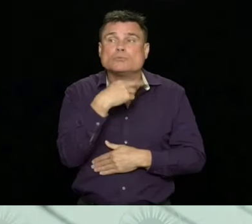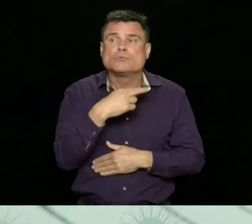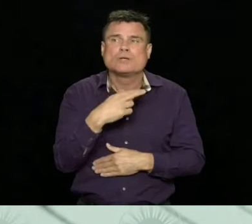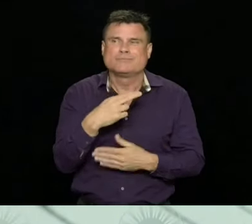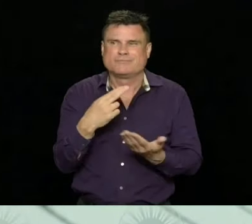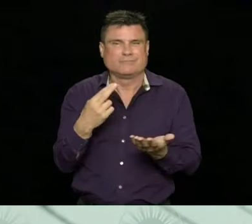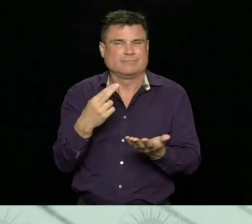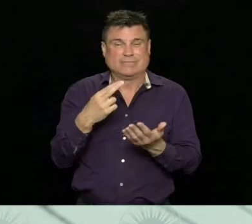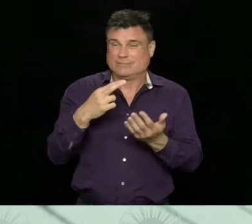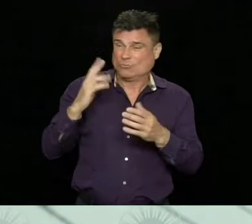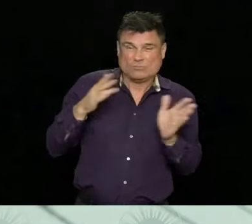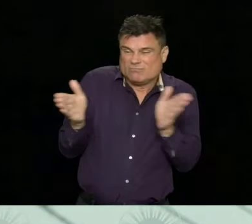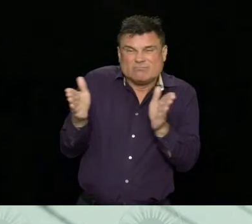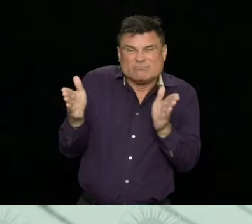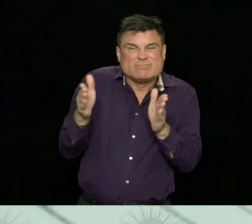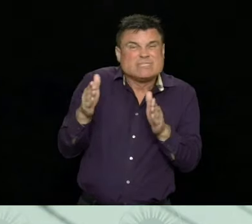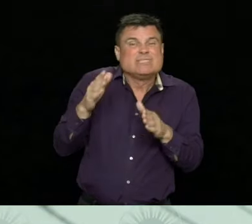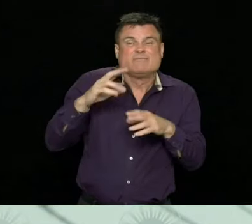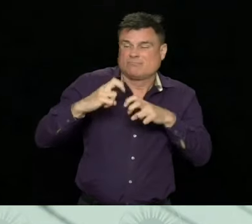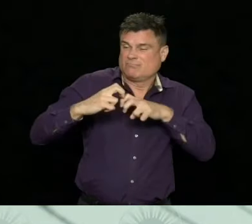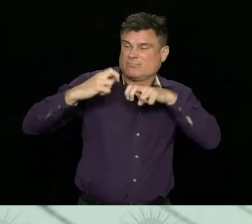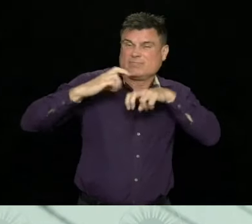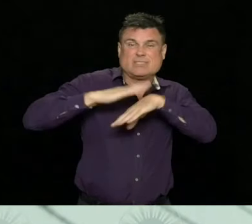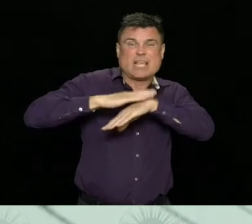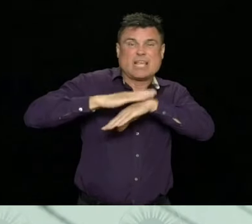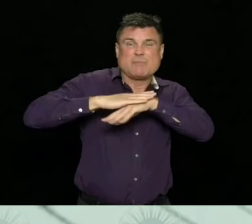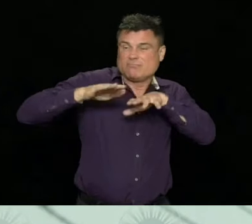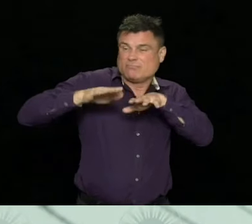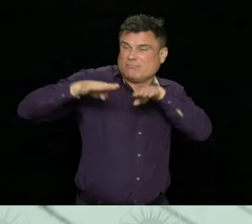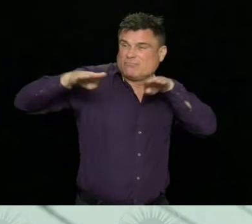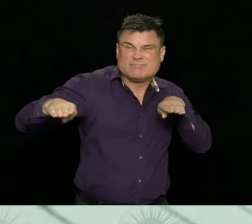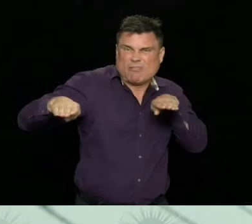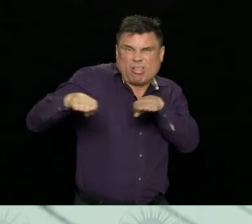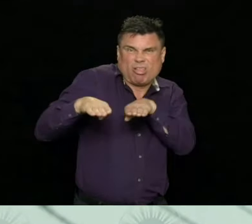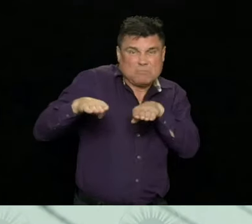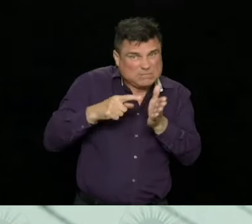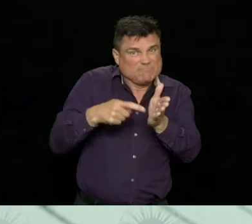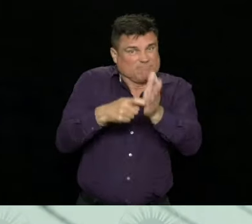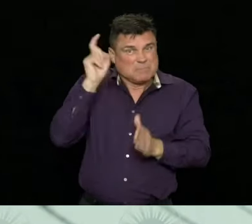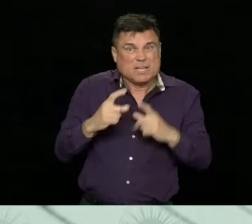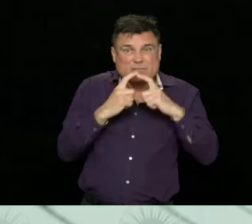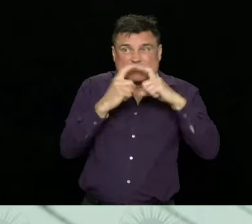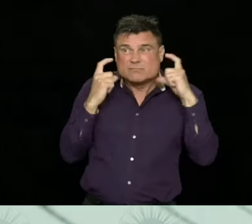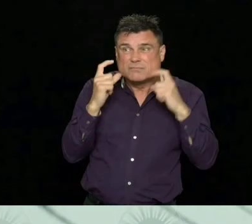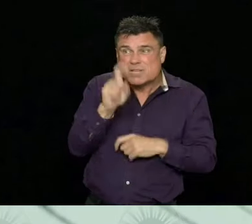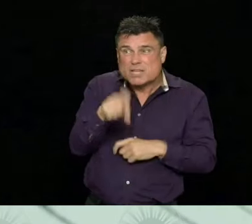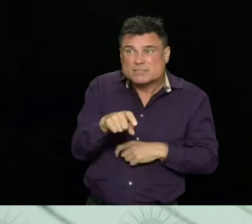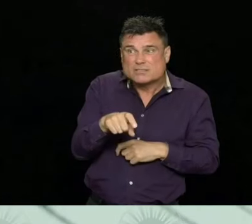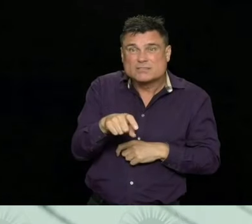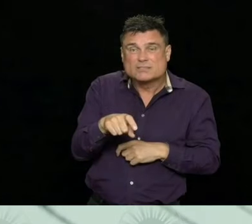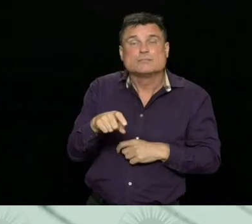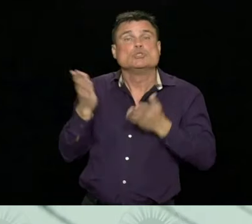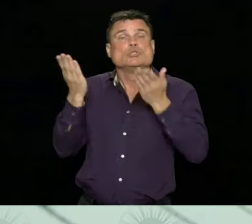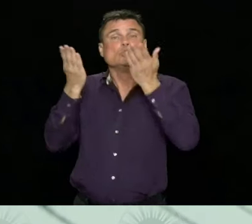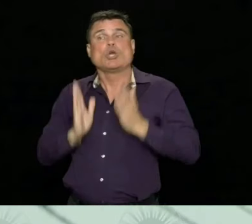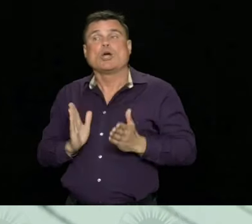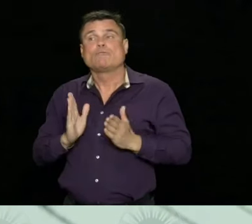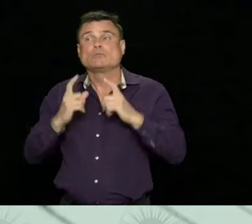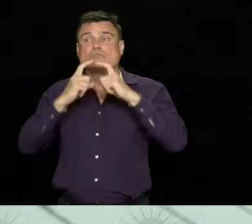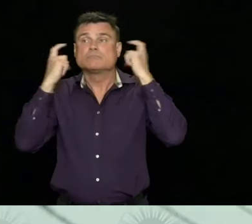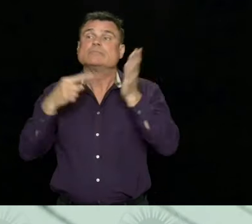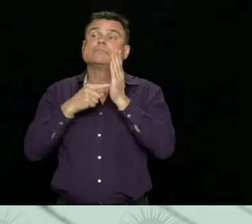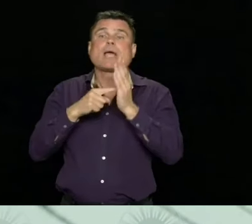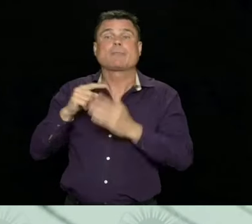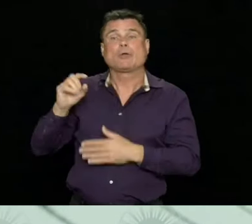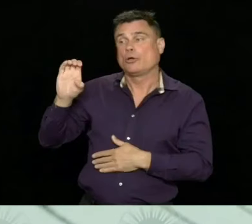use of masks be mandatory for servers, for example. I know Earl's does have them now, but other restaurants I don't think are necessarily going to do that. And I